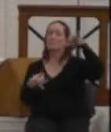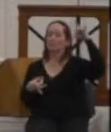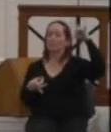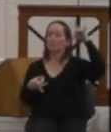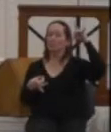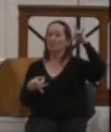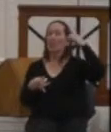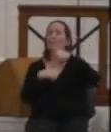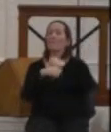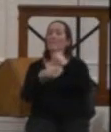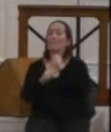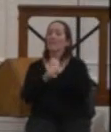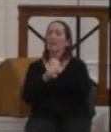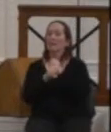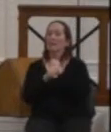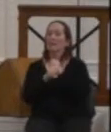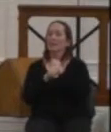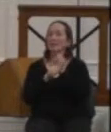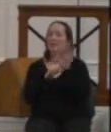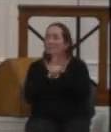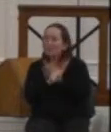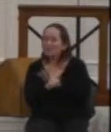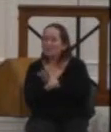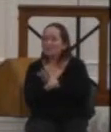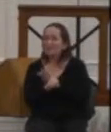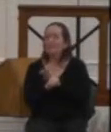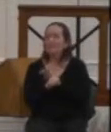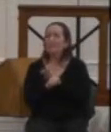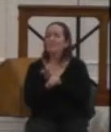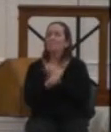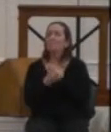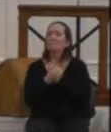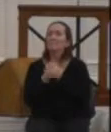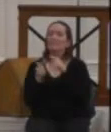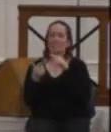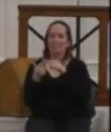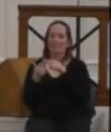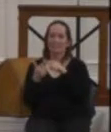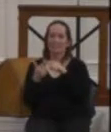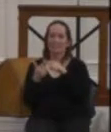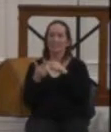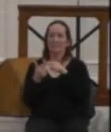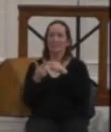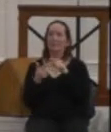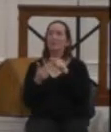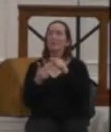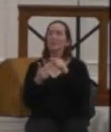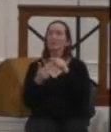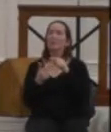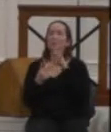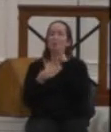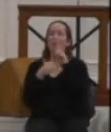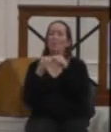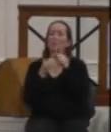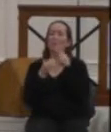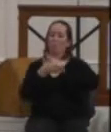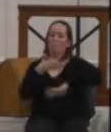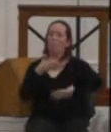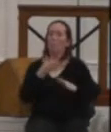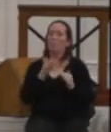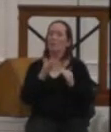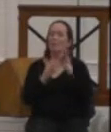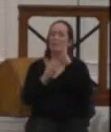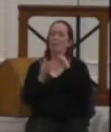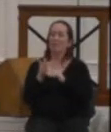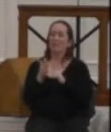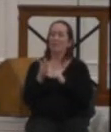to be made complete. The second thing, when it talks about being born again, is